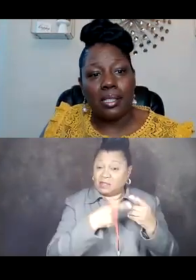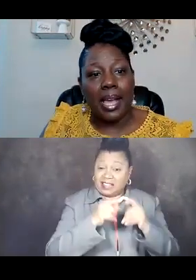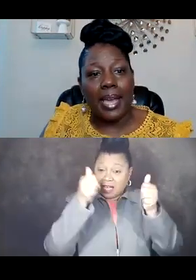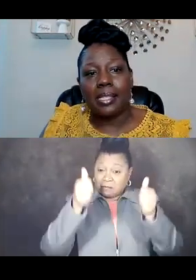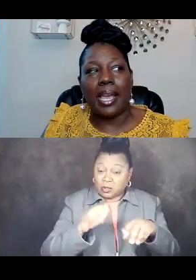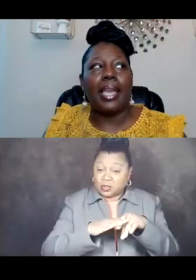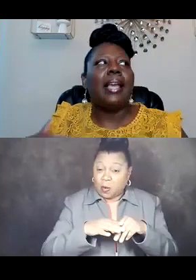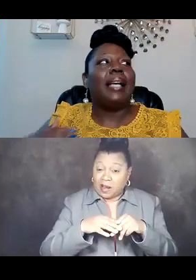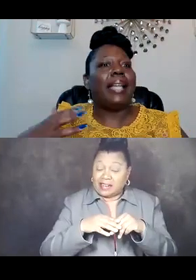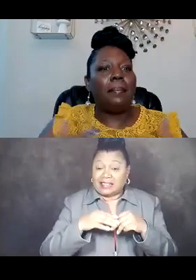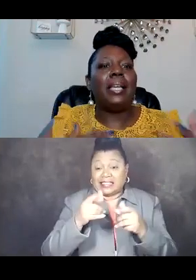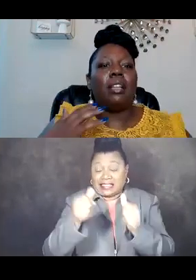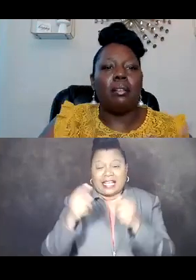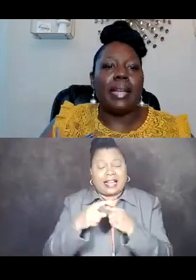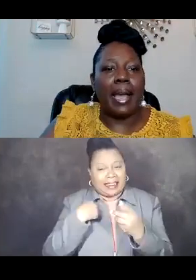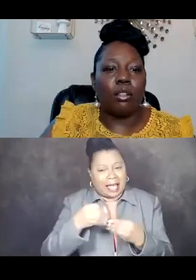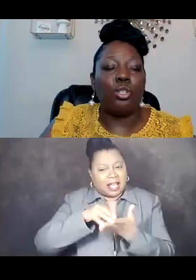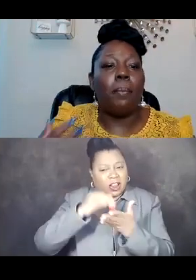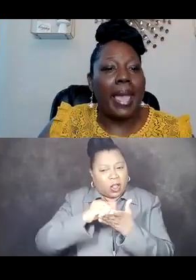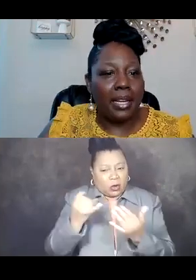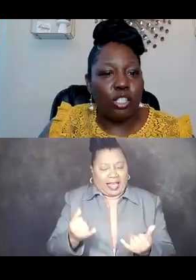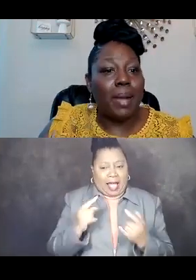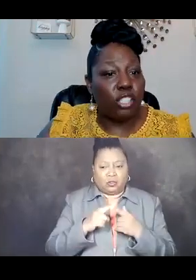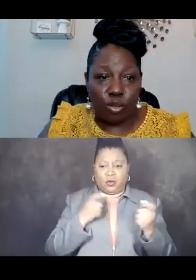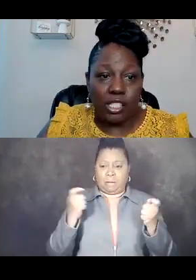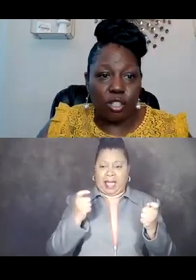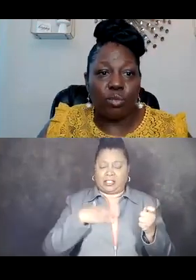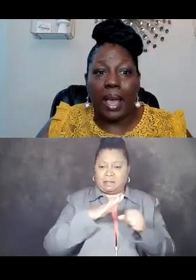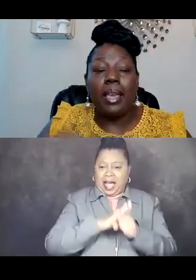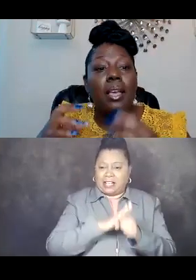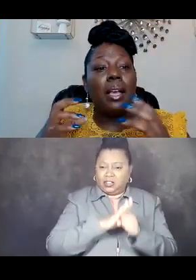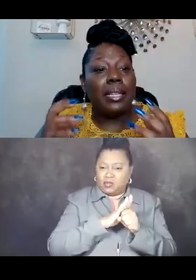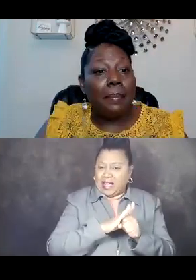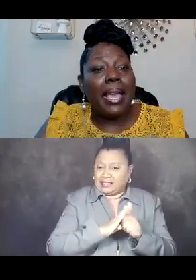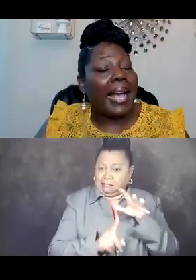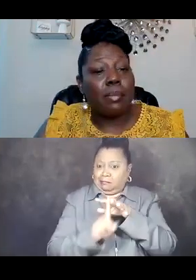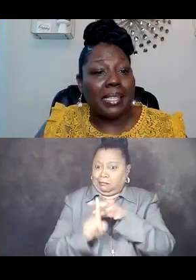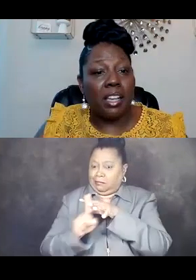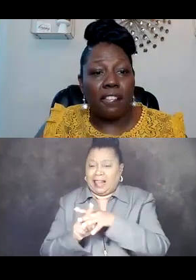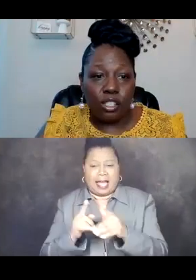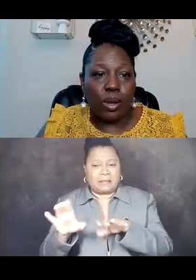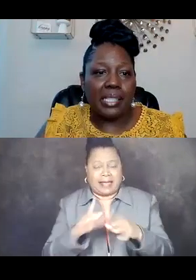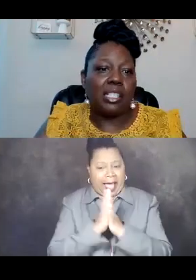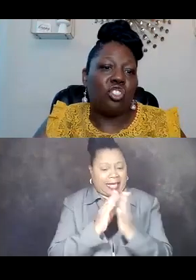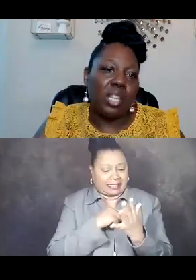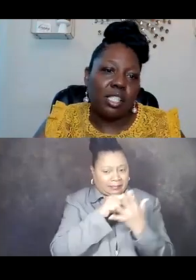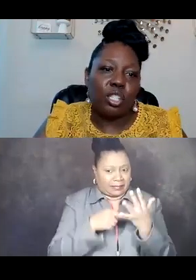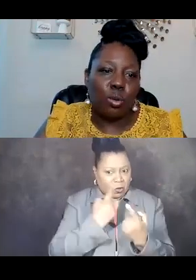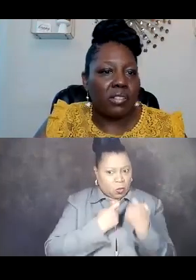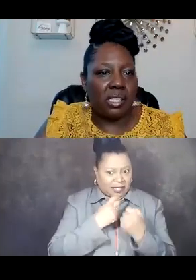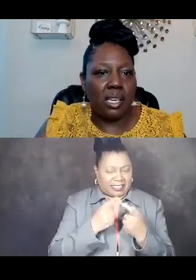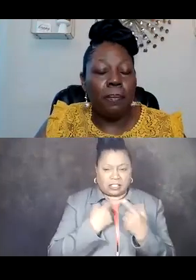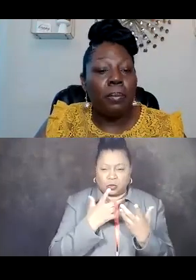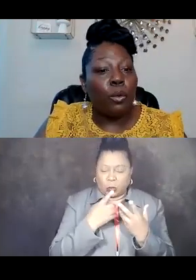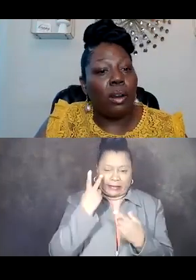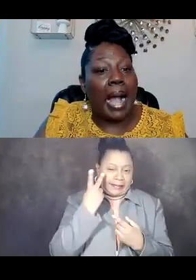posted on the site to say, let me learn now to manage my stressors, right? Let me ask myself these questions just to sort